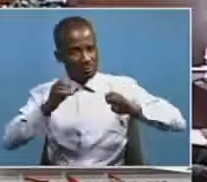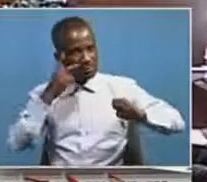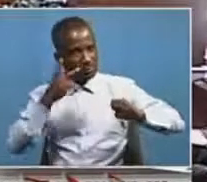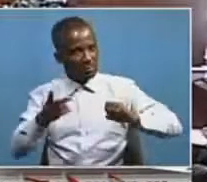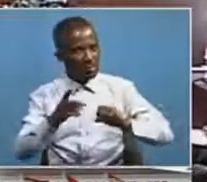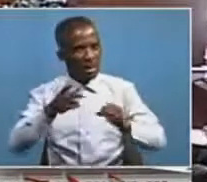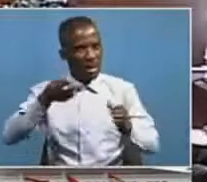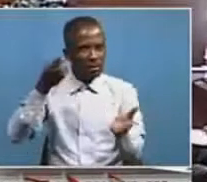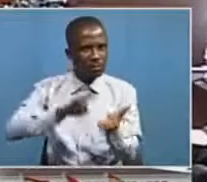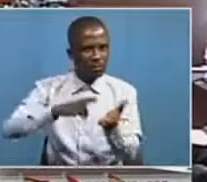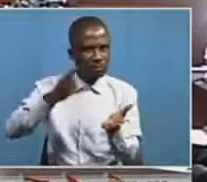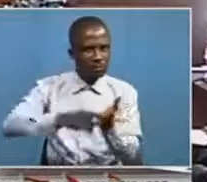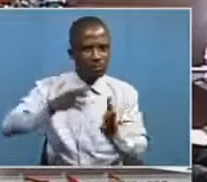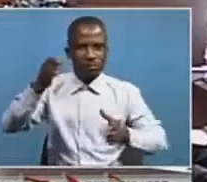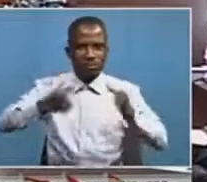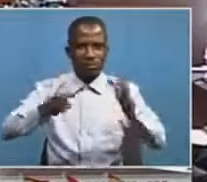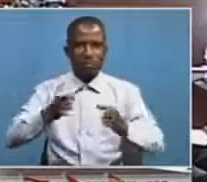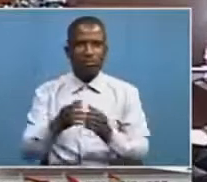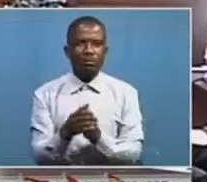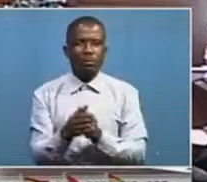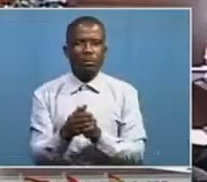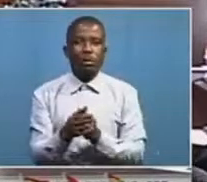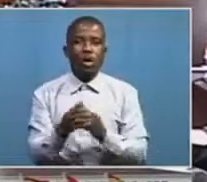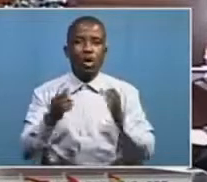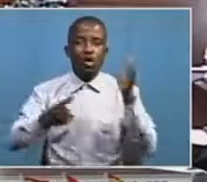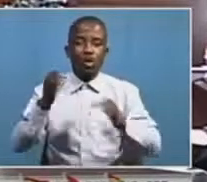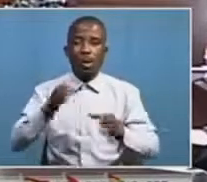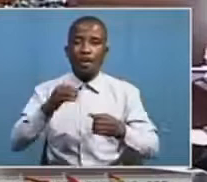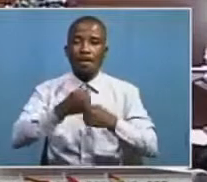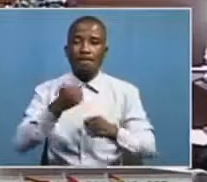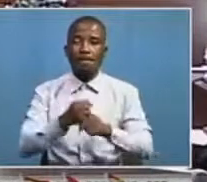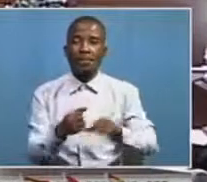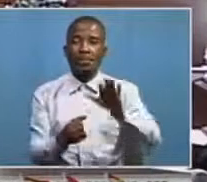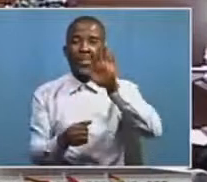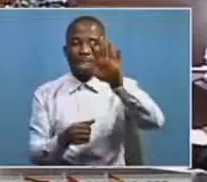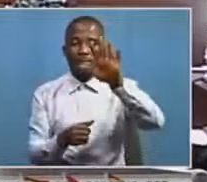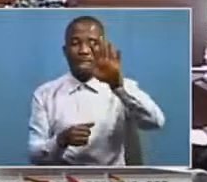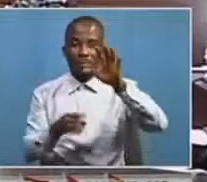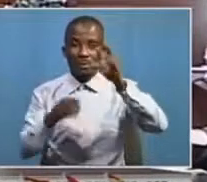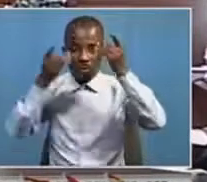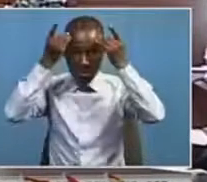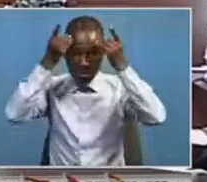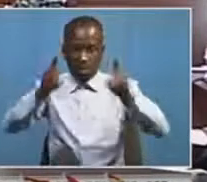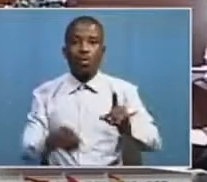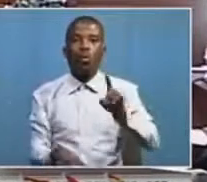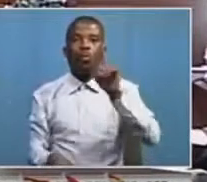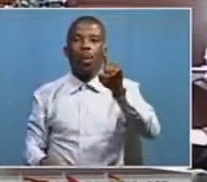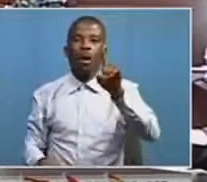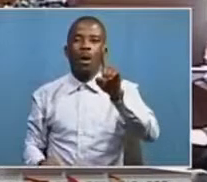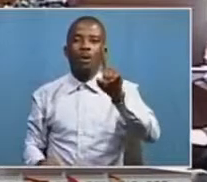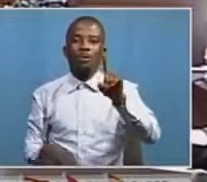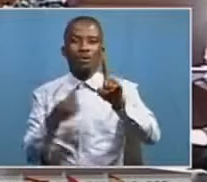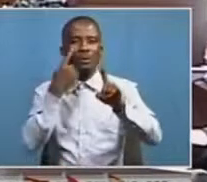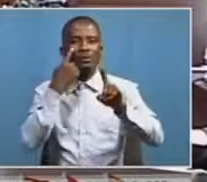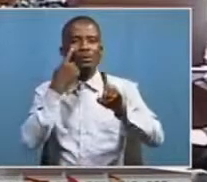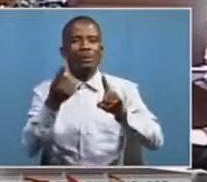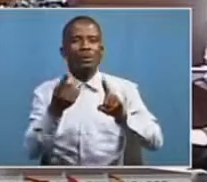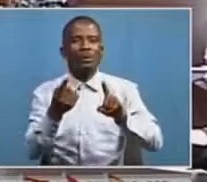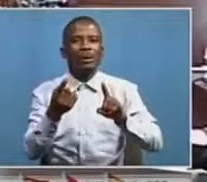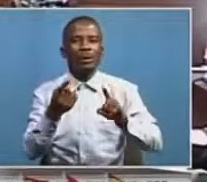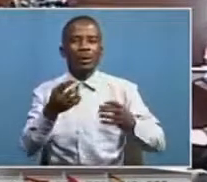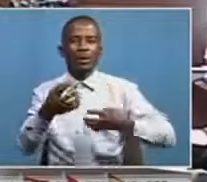and the decision of the court. This court set down 5 issues for the determination. They were: 1, whether or not the